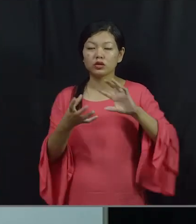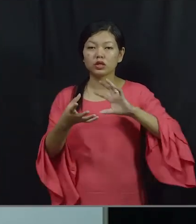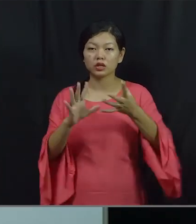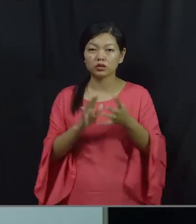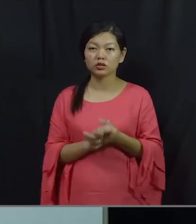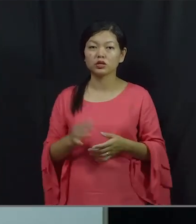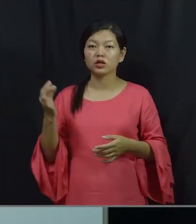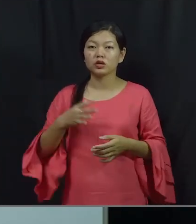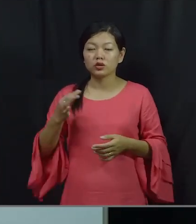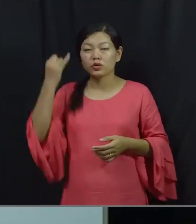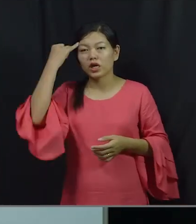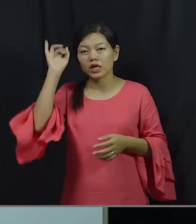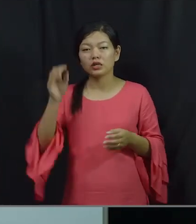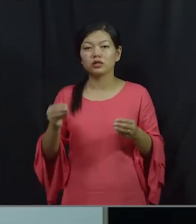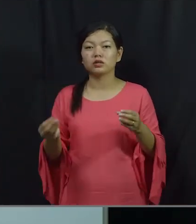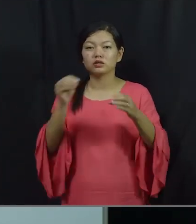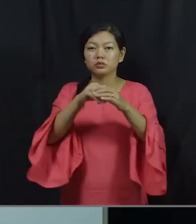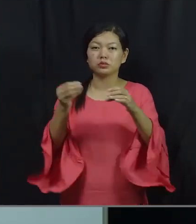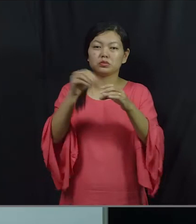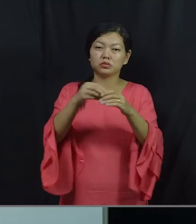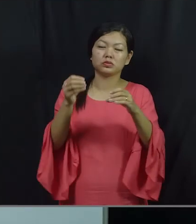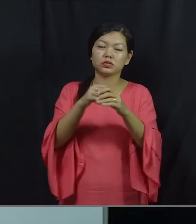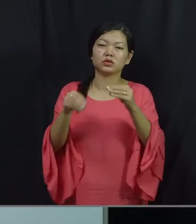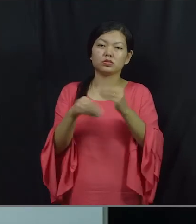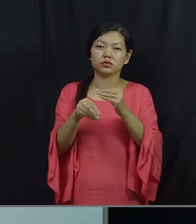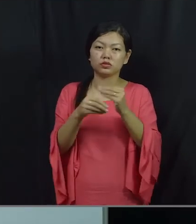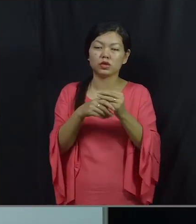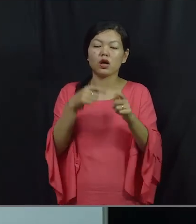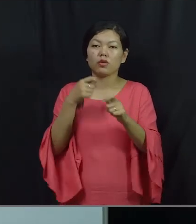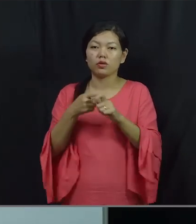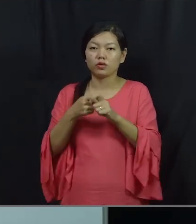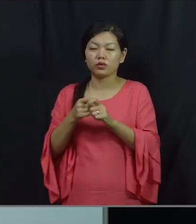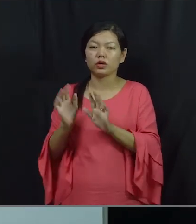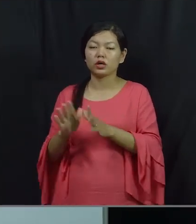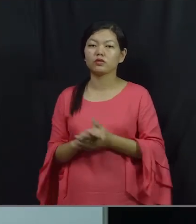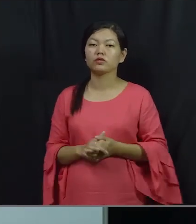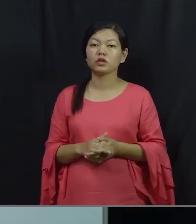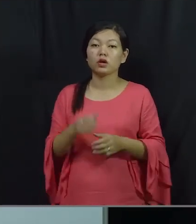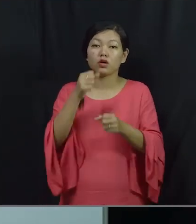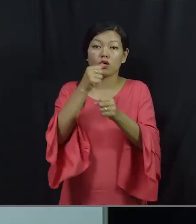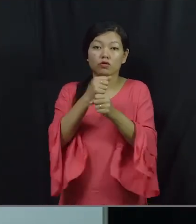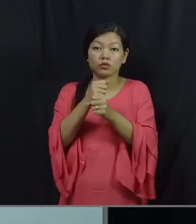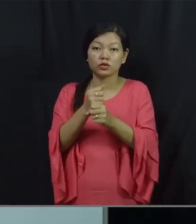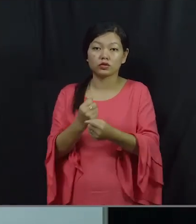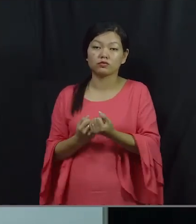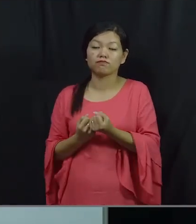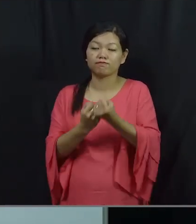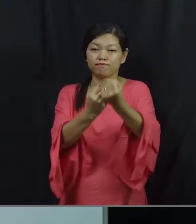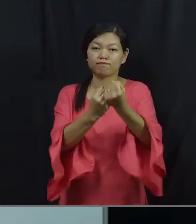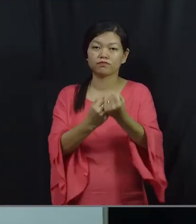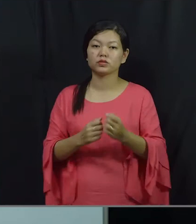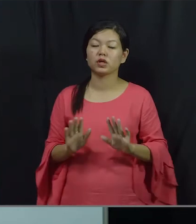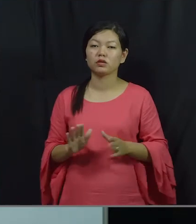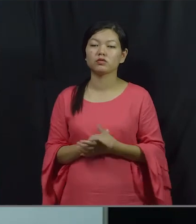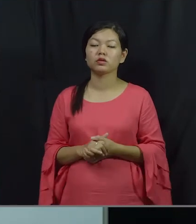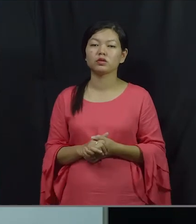also the government is also promoting and then giving importance to export promotions, okay. So this is how, commerce has